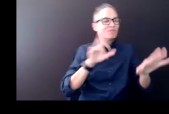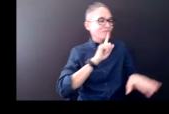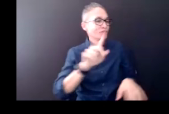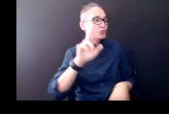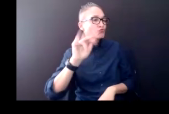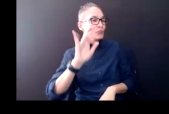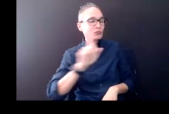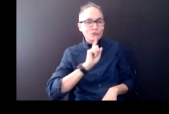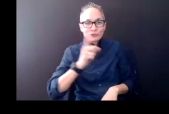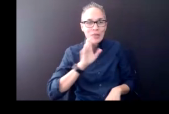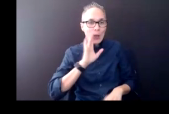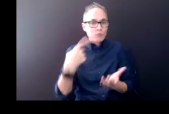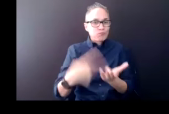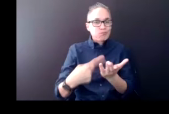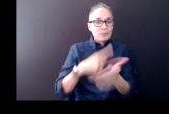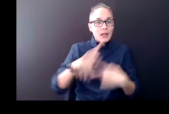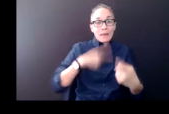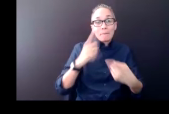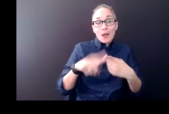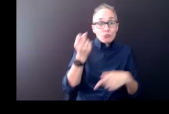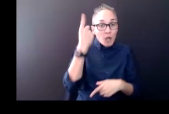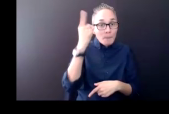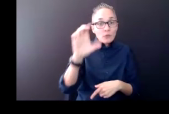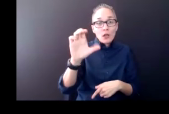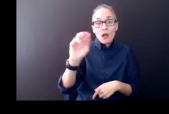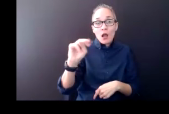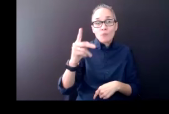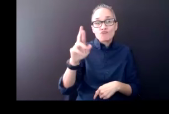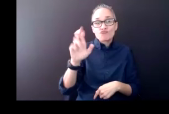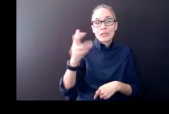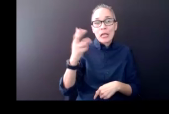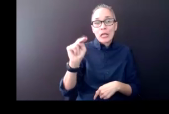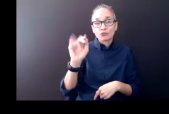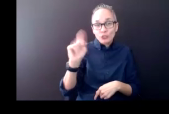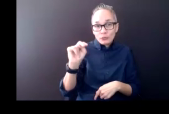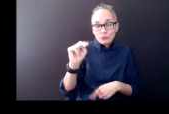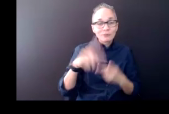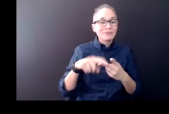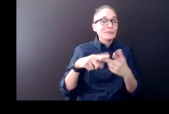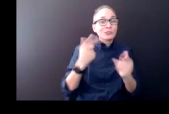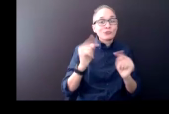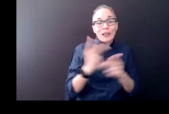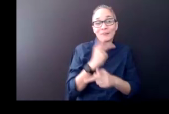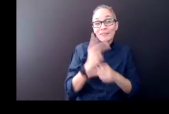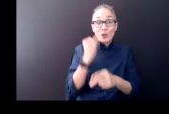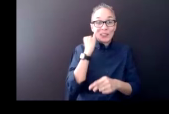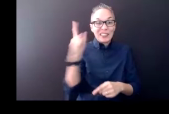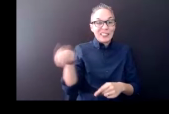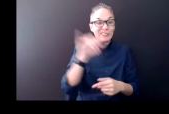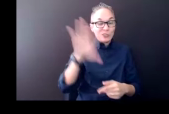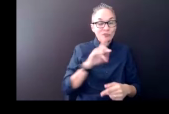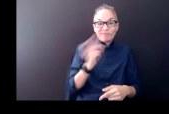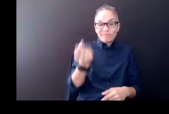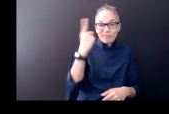about that more, like as far as like comprehension and like figuring out like if the student has